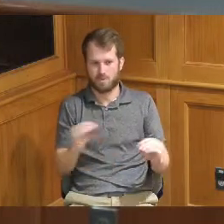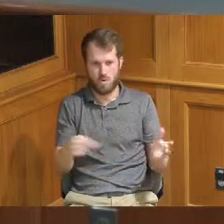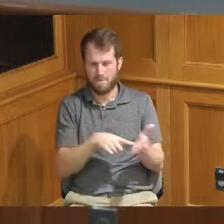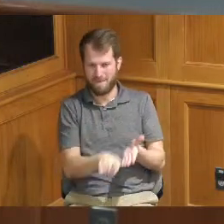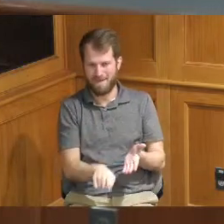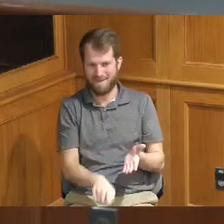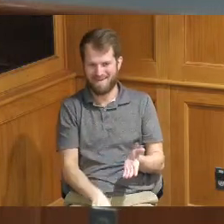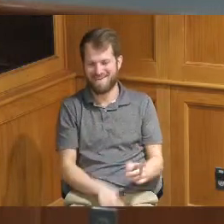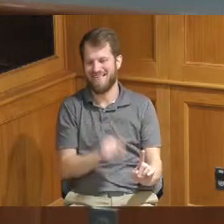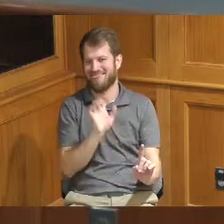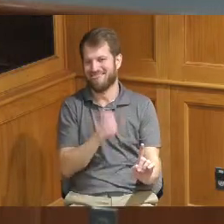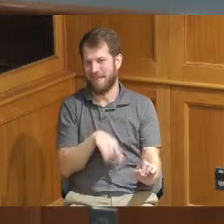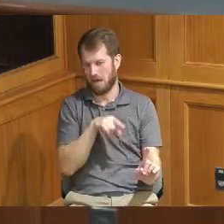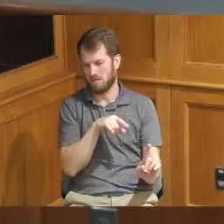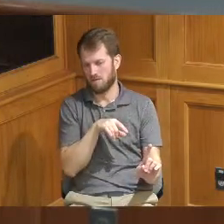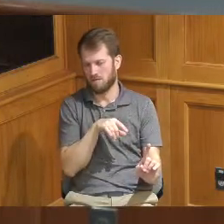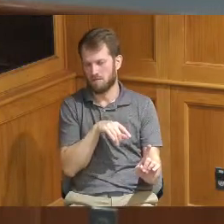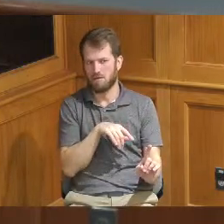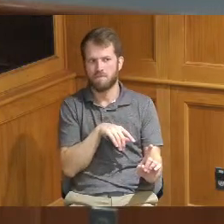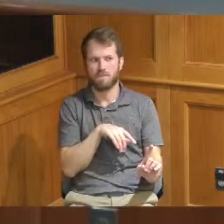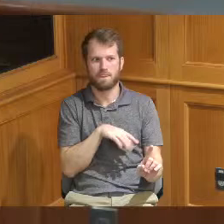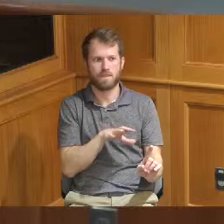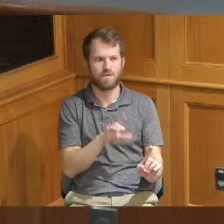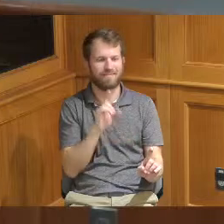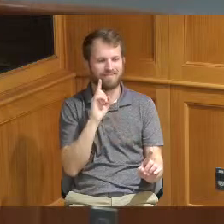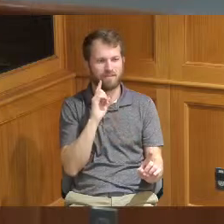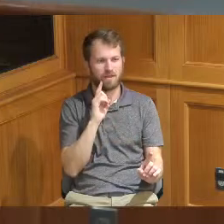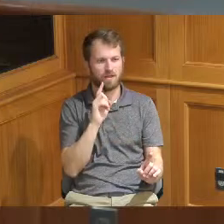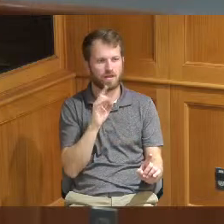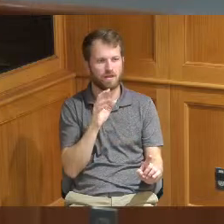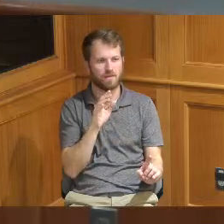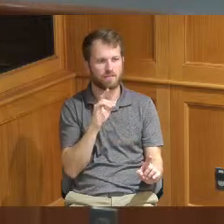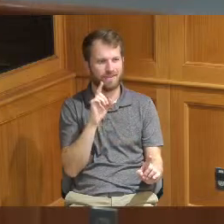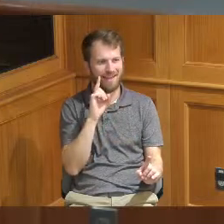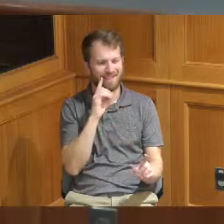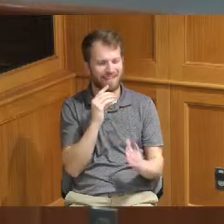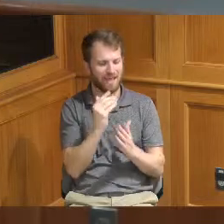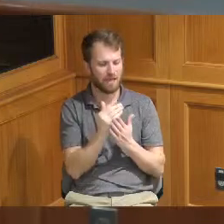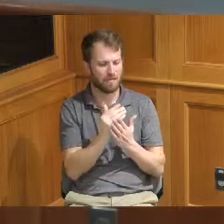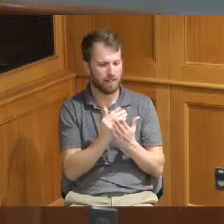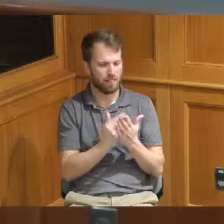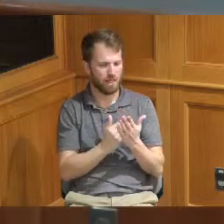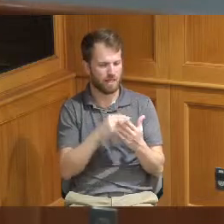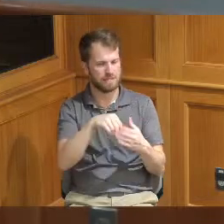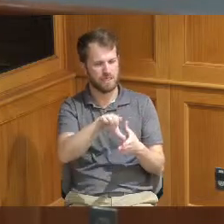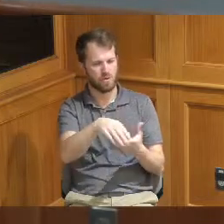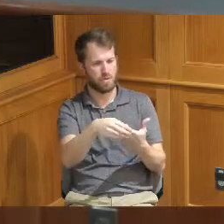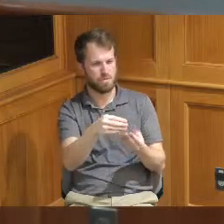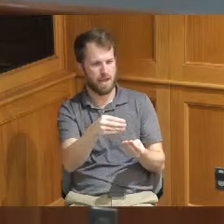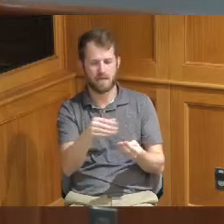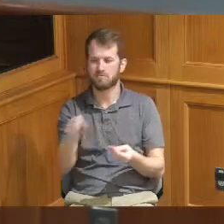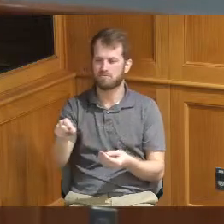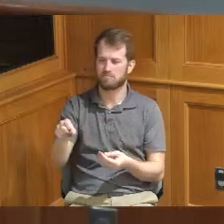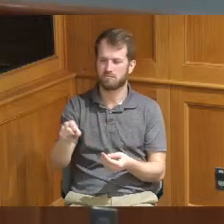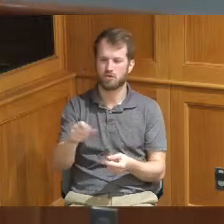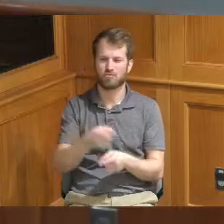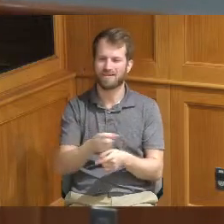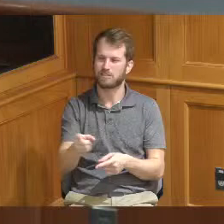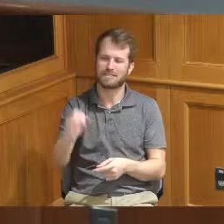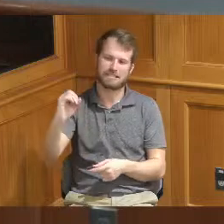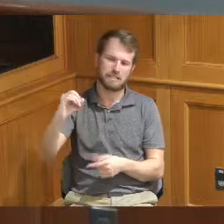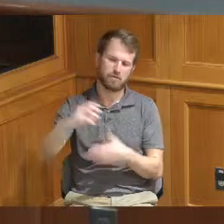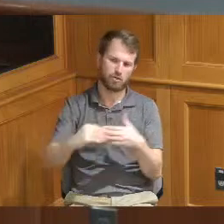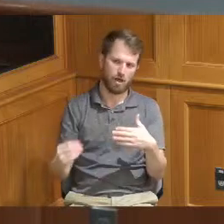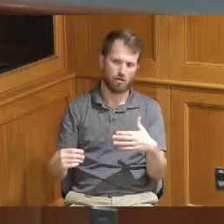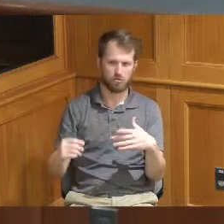that's what it'll be. There's I think the list was in your packet. Yeah, I have it in Looks fact. like there's it's eight. $0.